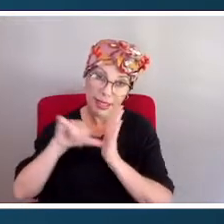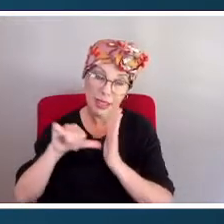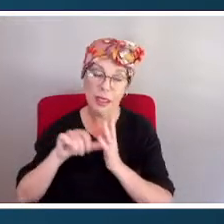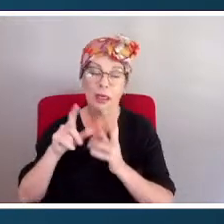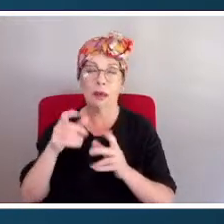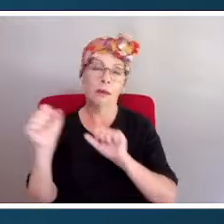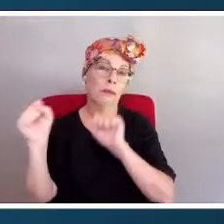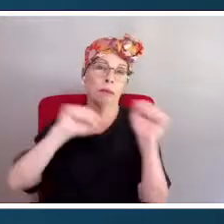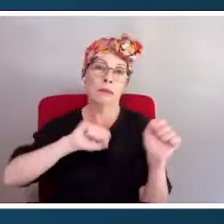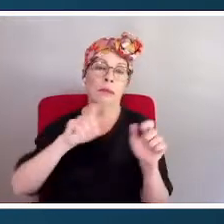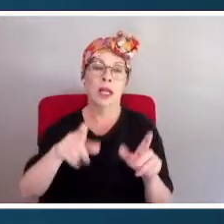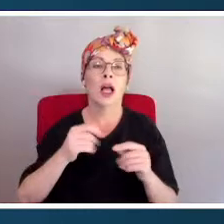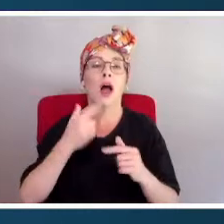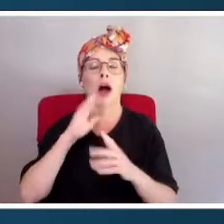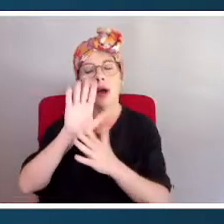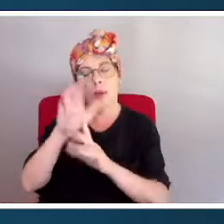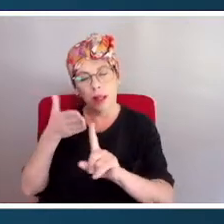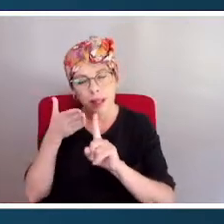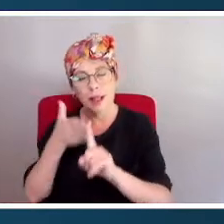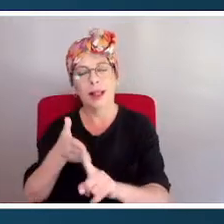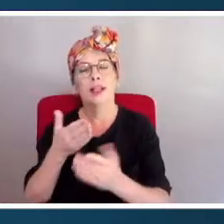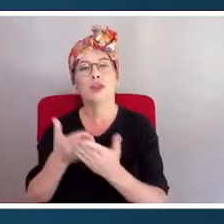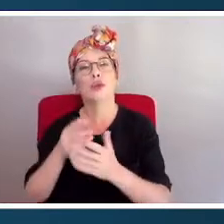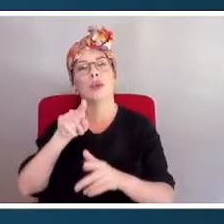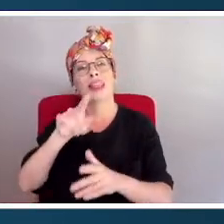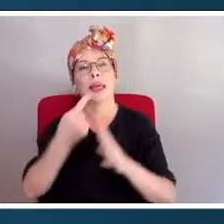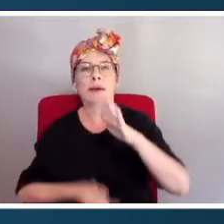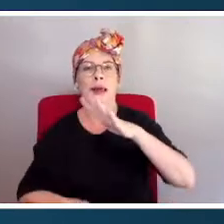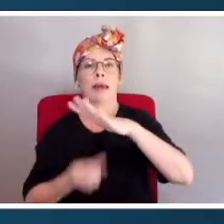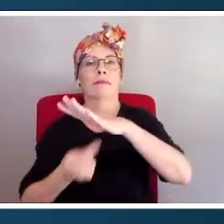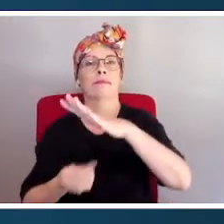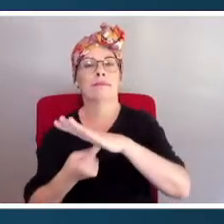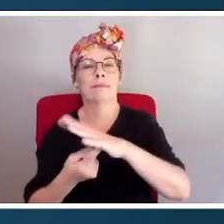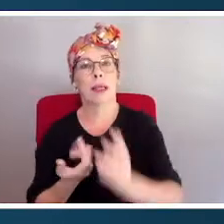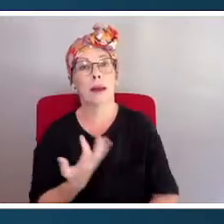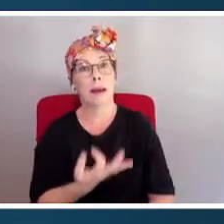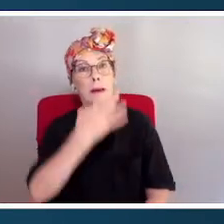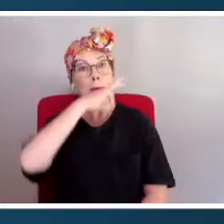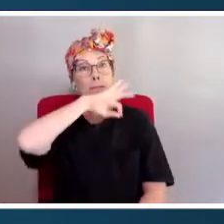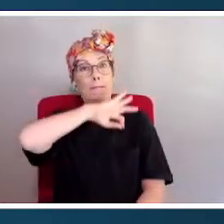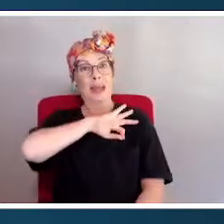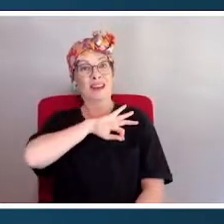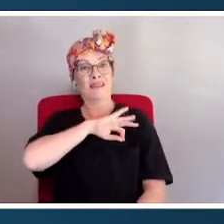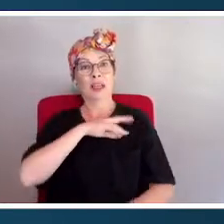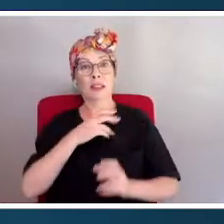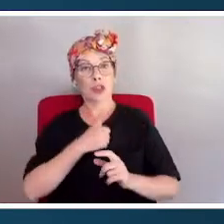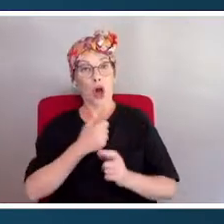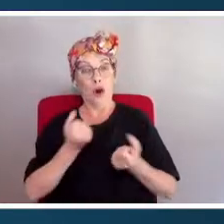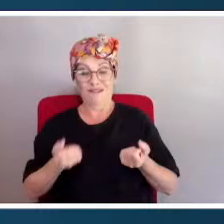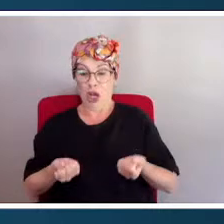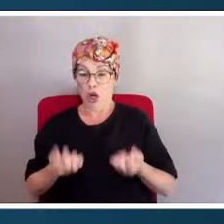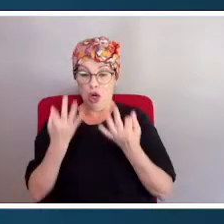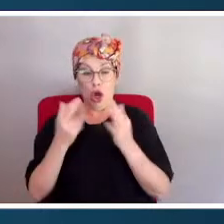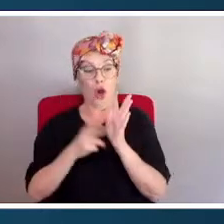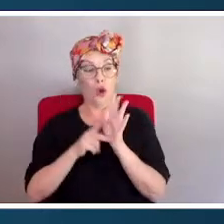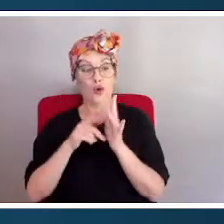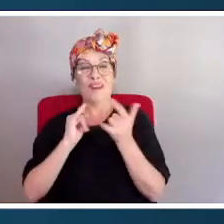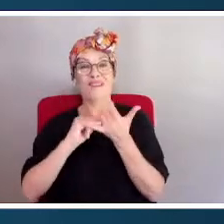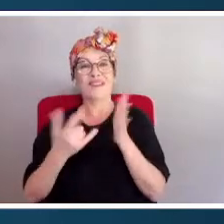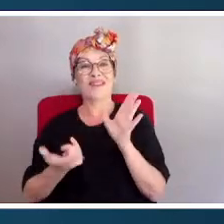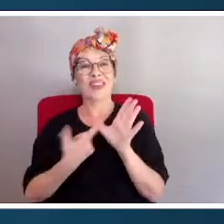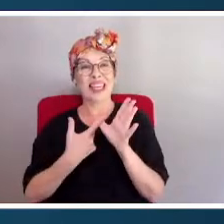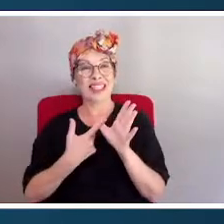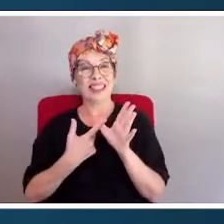I will skip to the core. The benefits of a visa-free Pacific region that includes